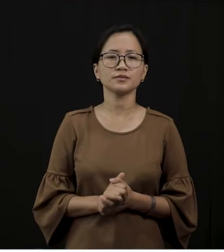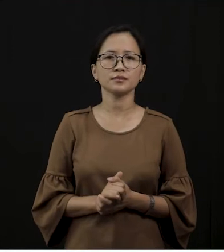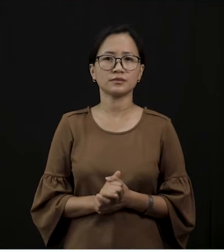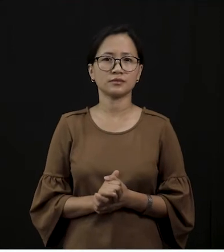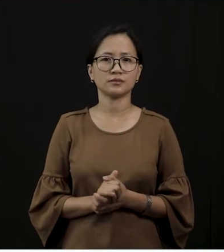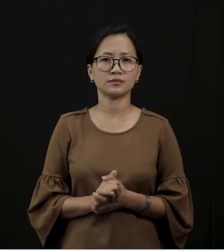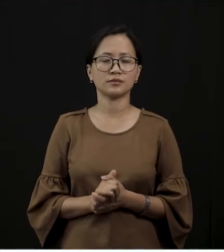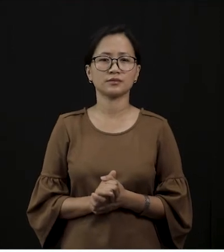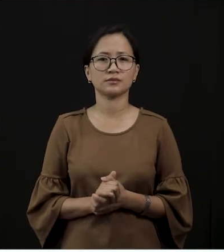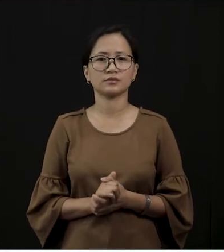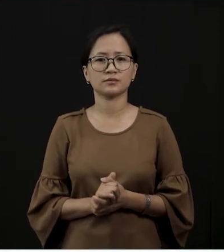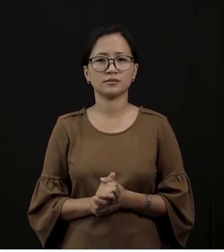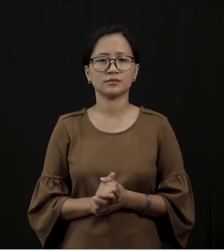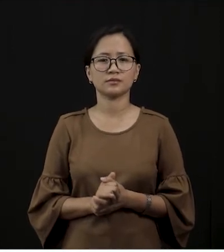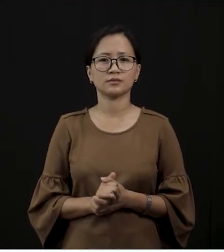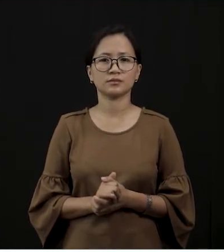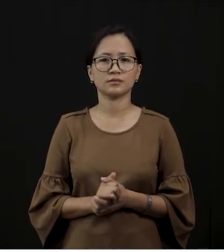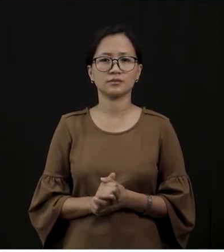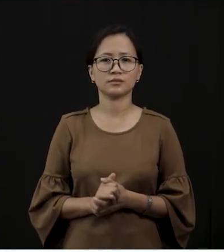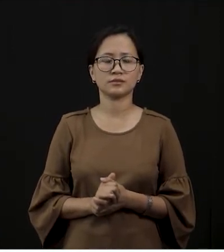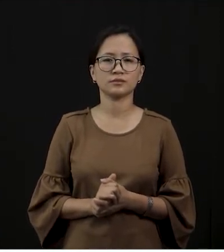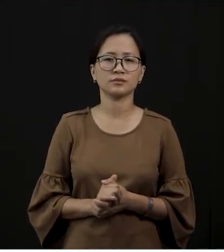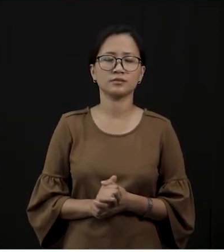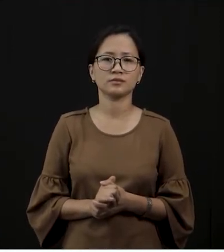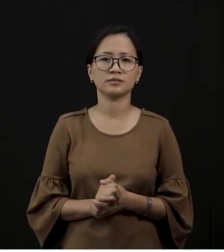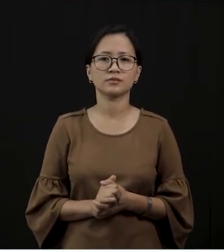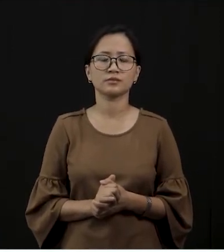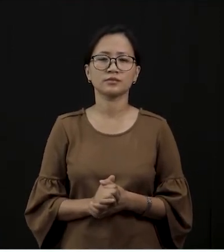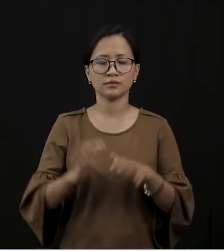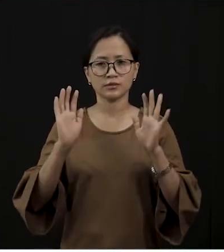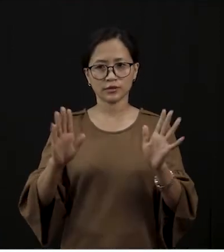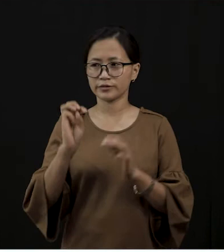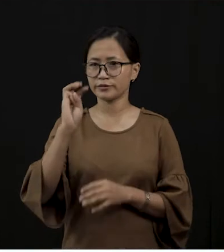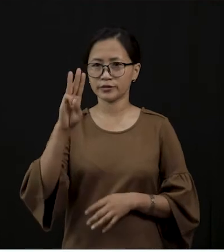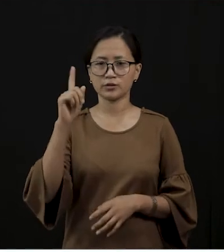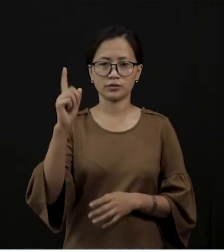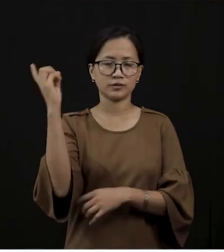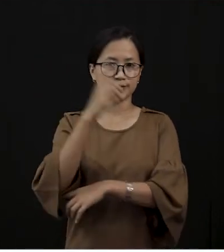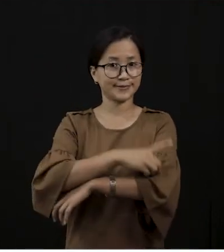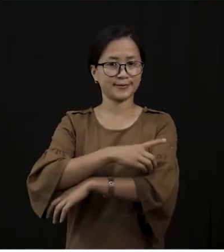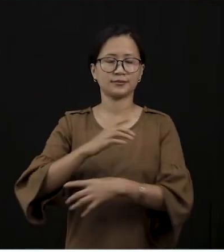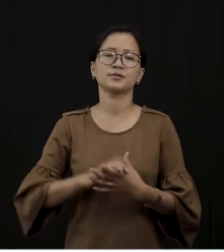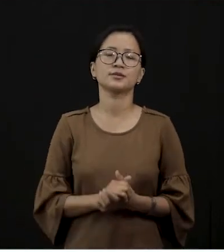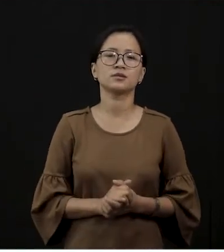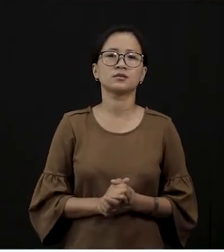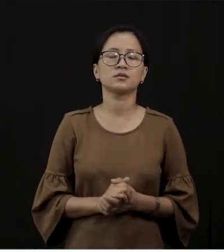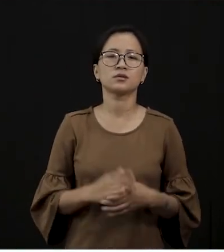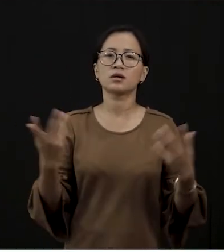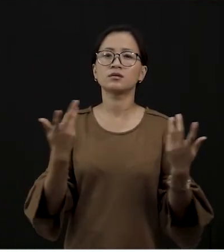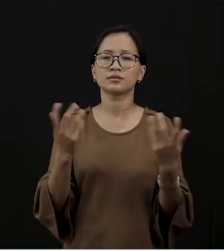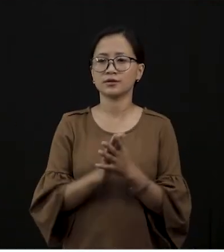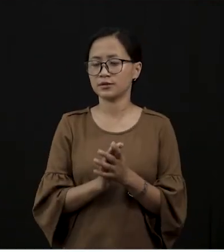October. October. Okay. 2021 October. This is having 31 days. Total 31 days. How